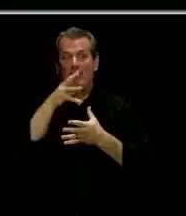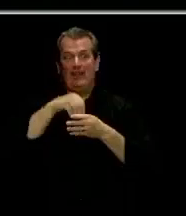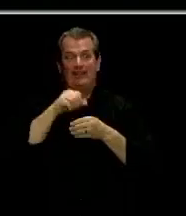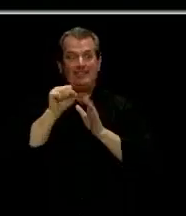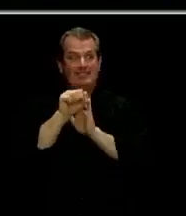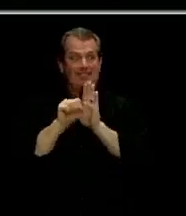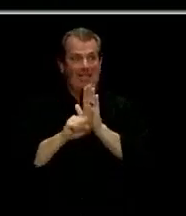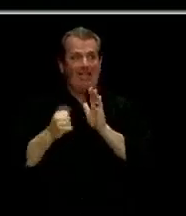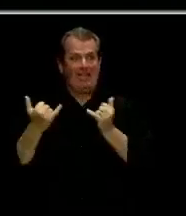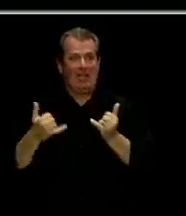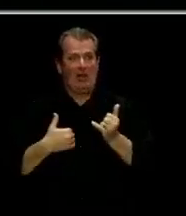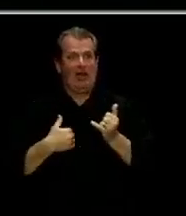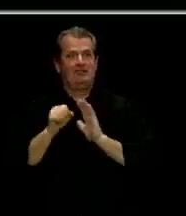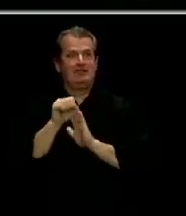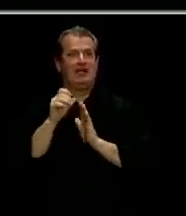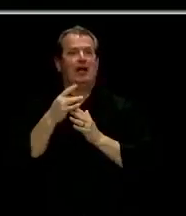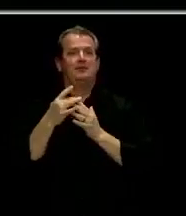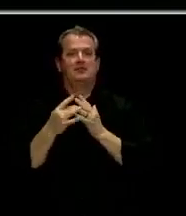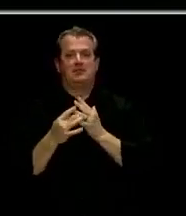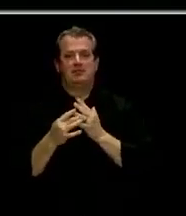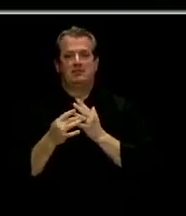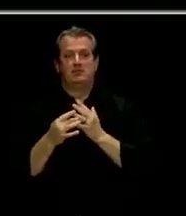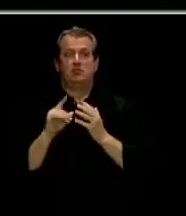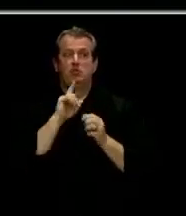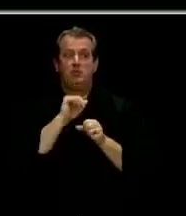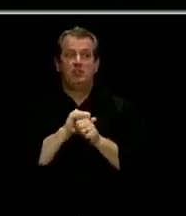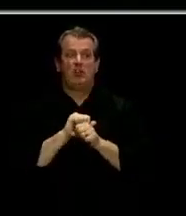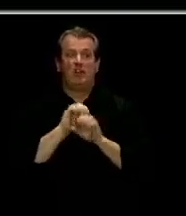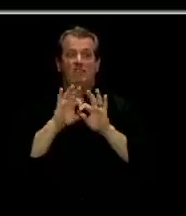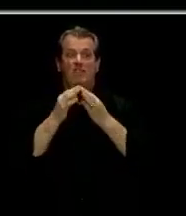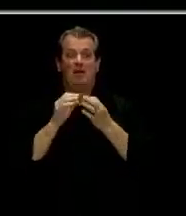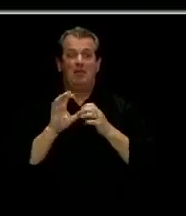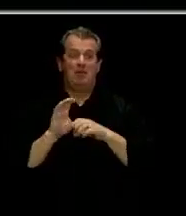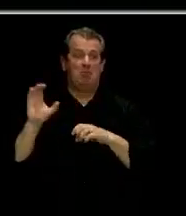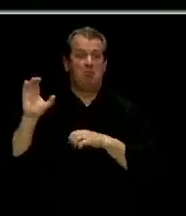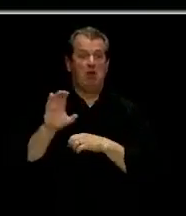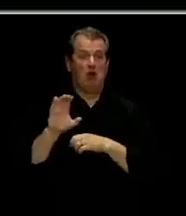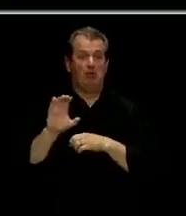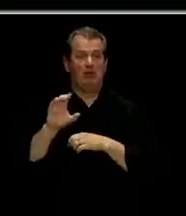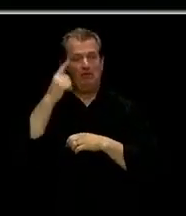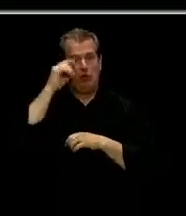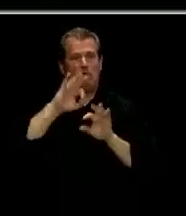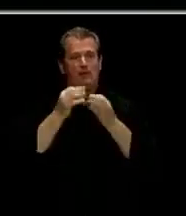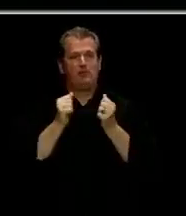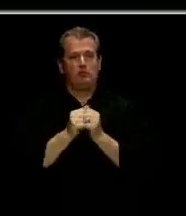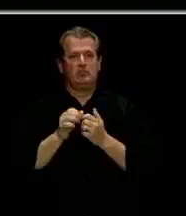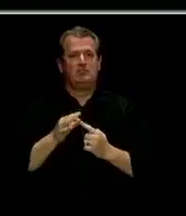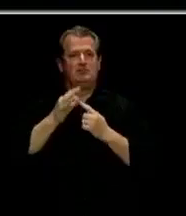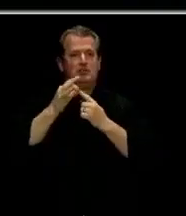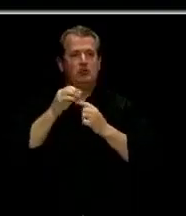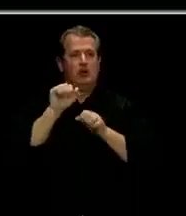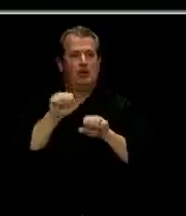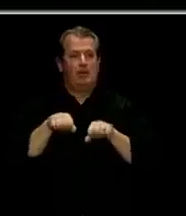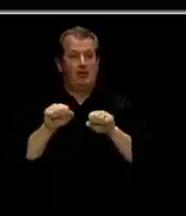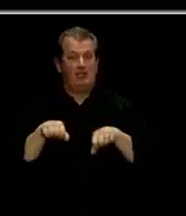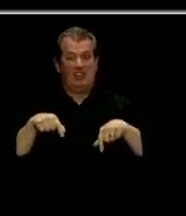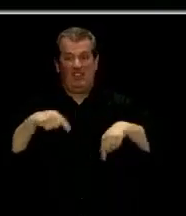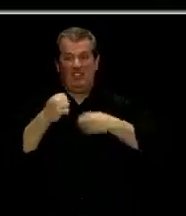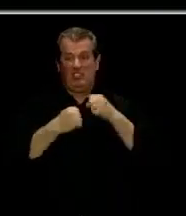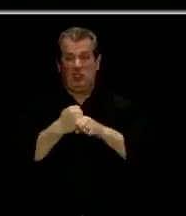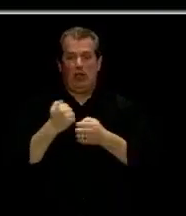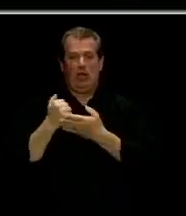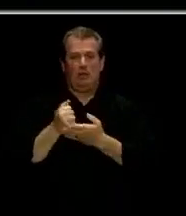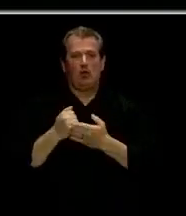state, including our Family Empowerment Scholarship for students with unique abilities, which this year served nearly